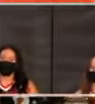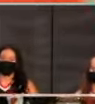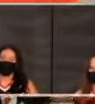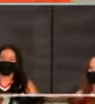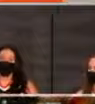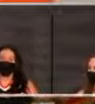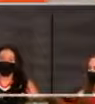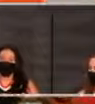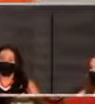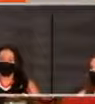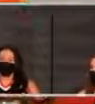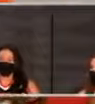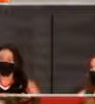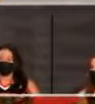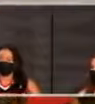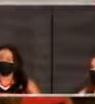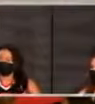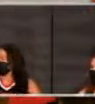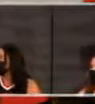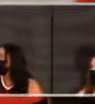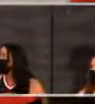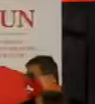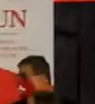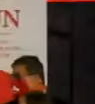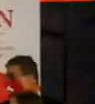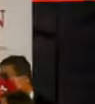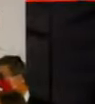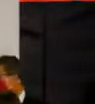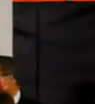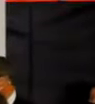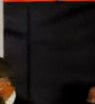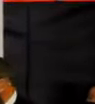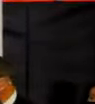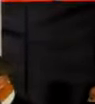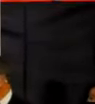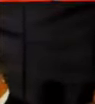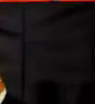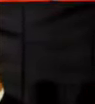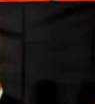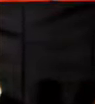Thank you, guys. All right. Thank you.